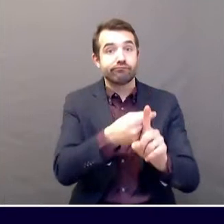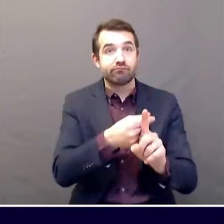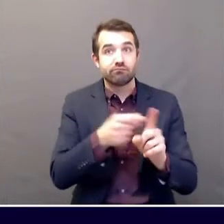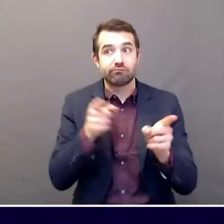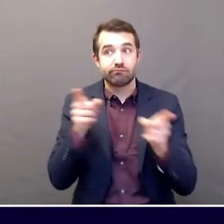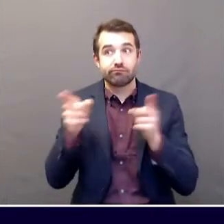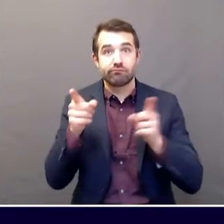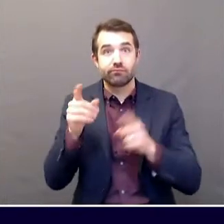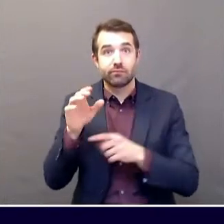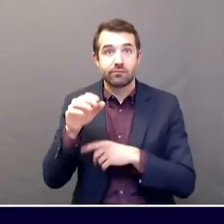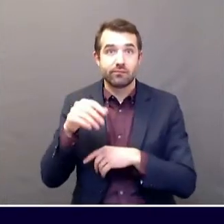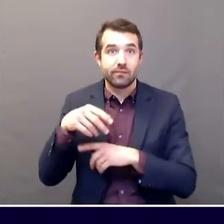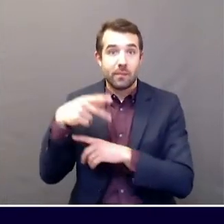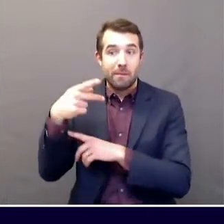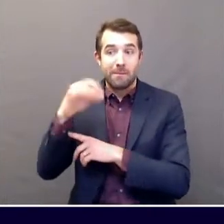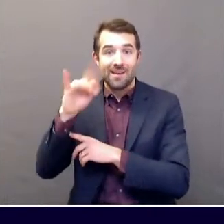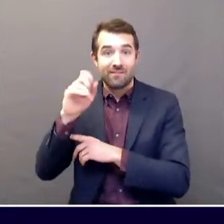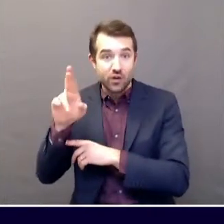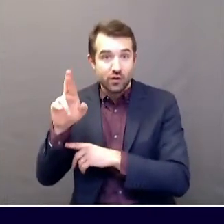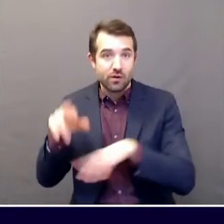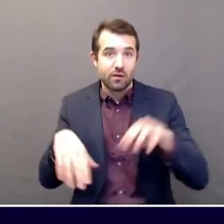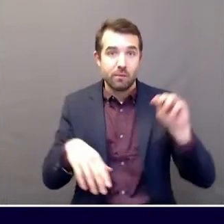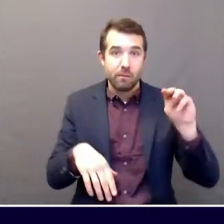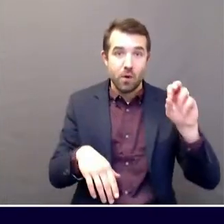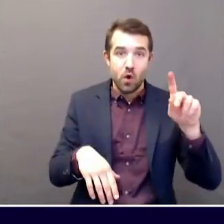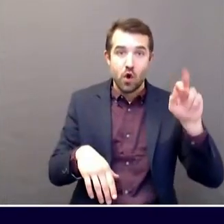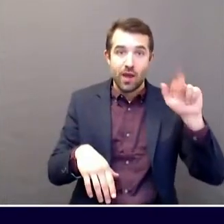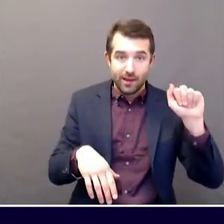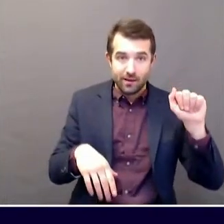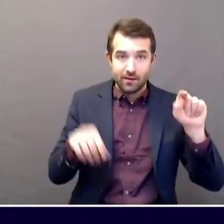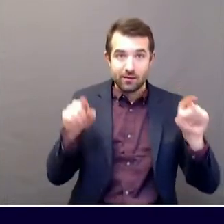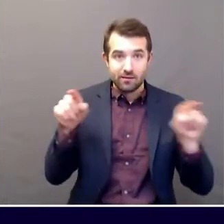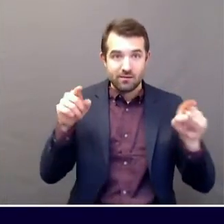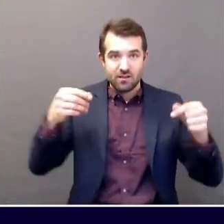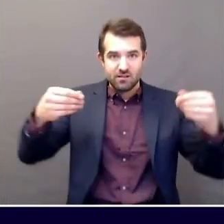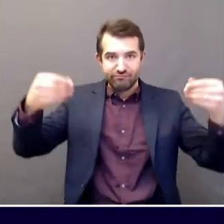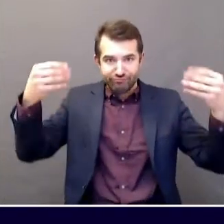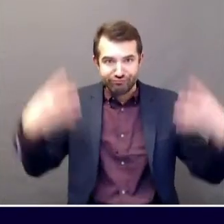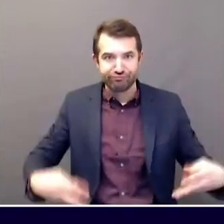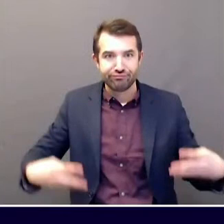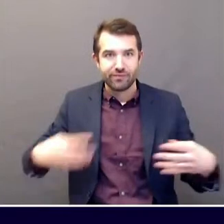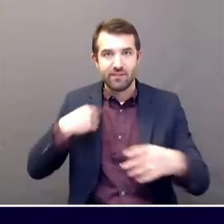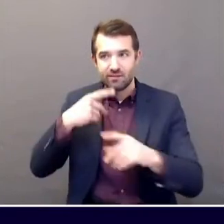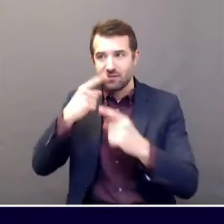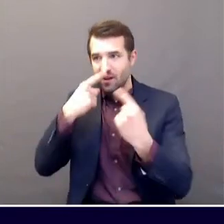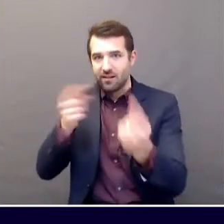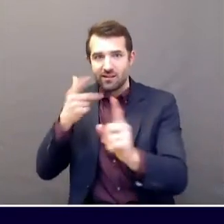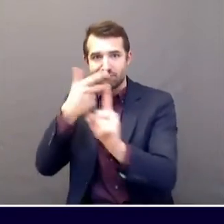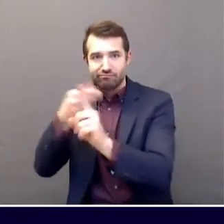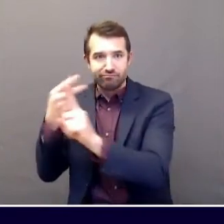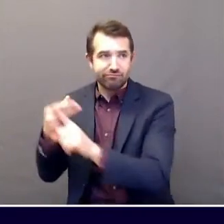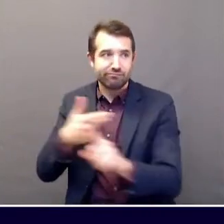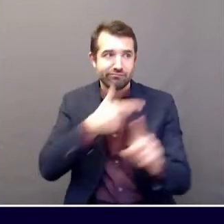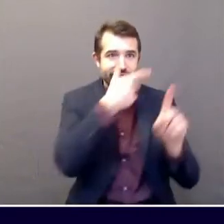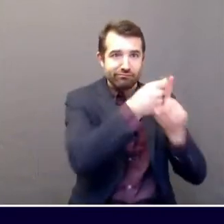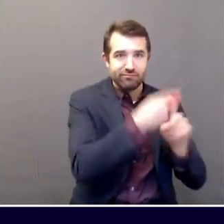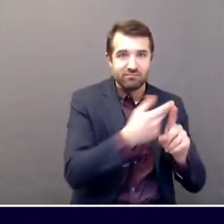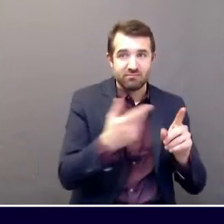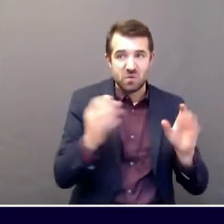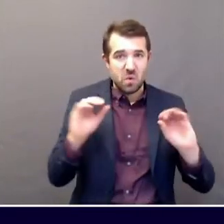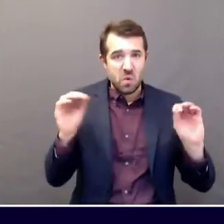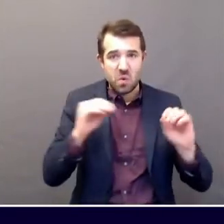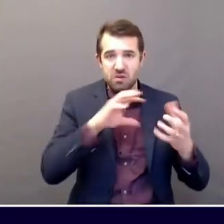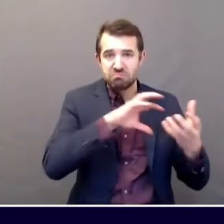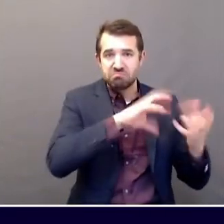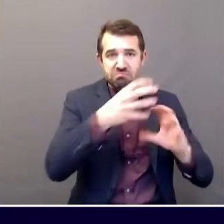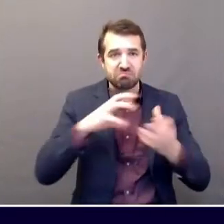Moderna product and suffered zero allergies whatsoever. So there isn't a fine line that can be drawn between if you've got this,